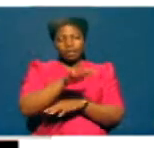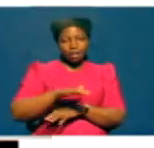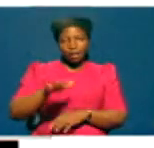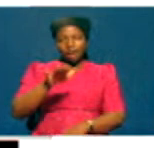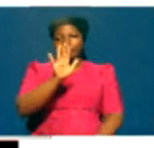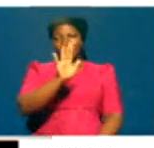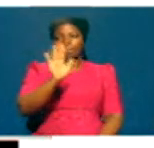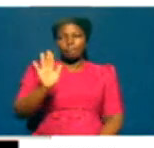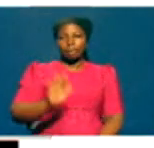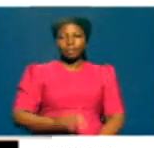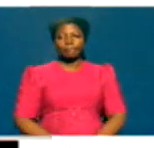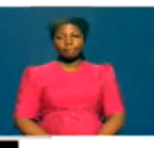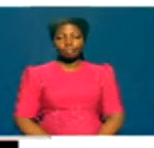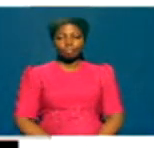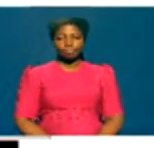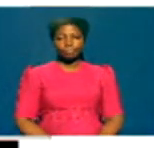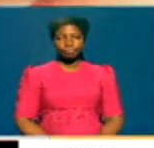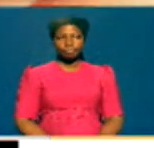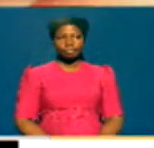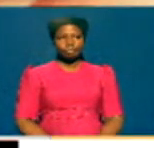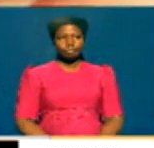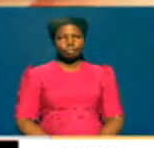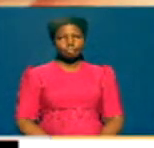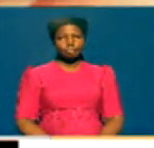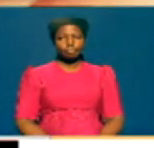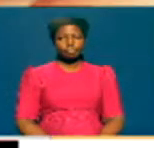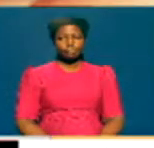News, I'm Brian Munyoki.